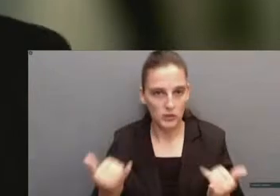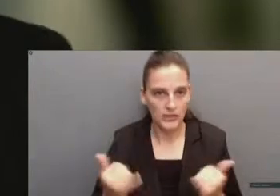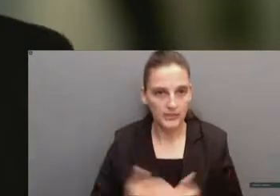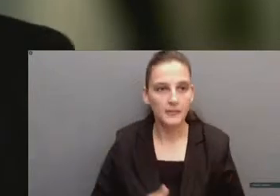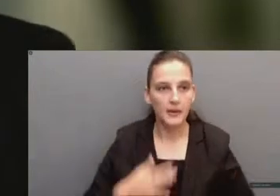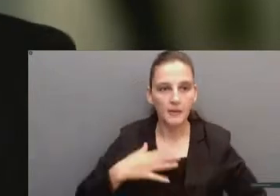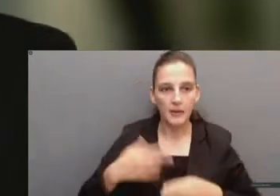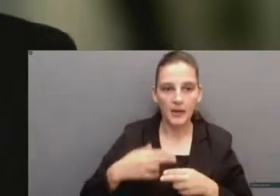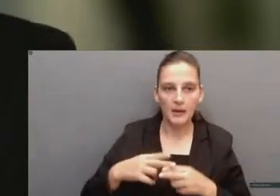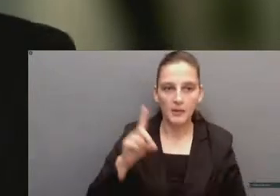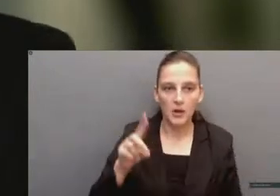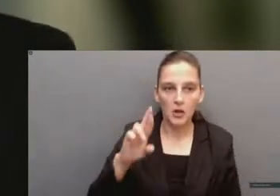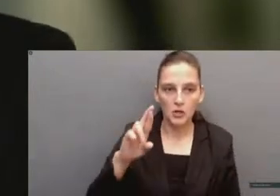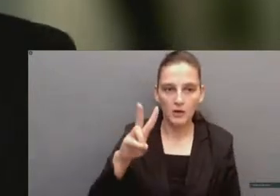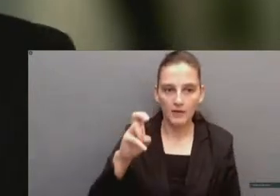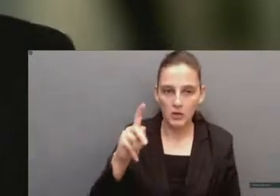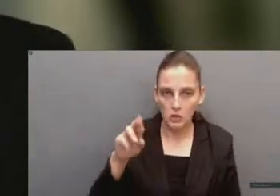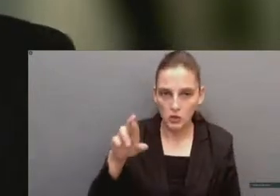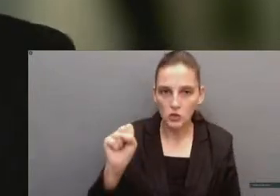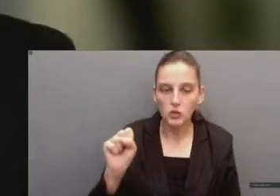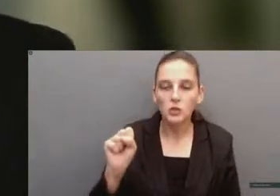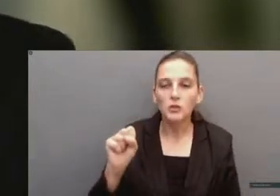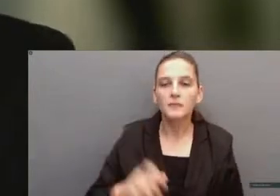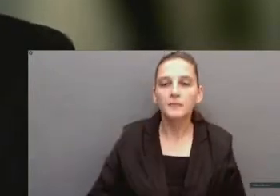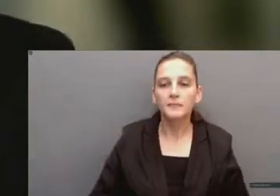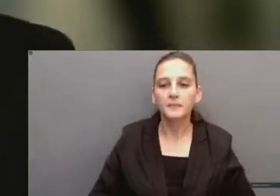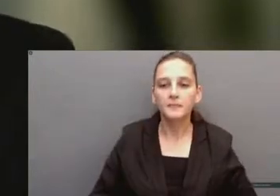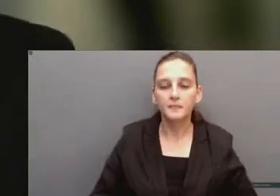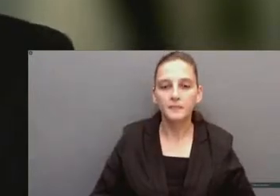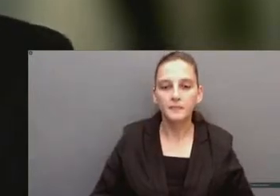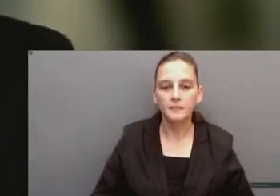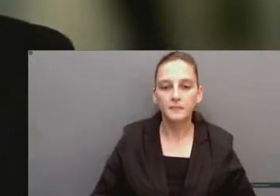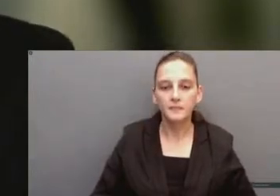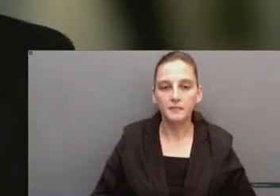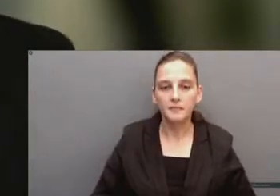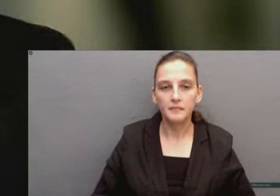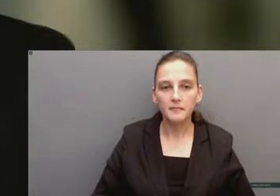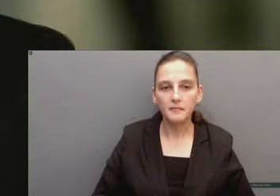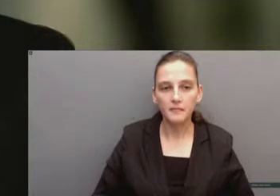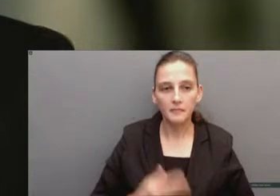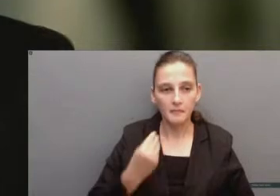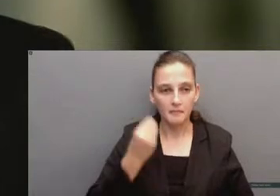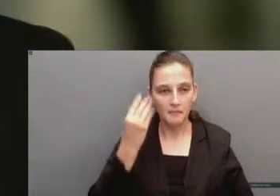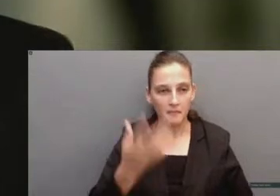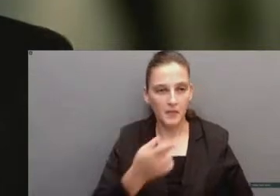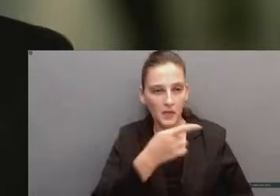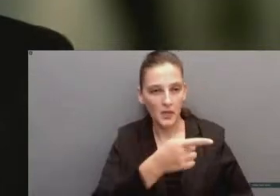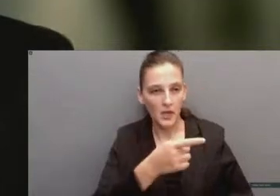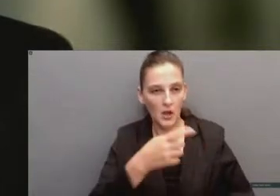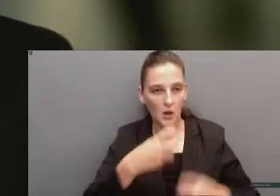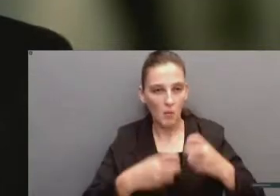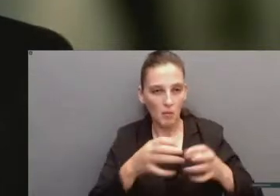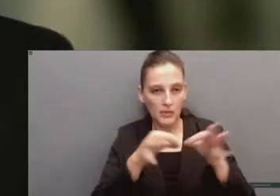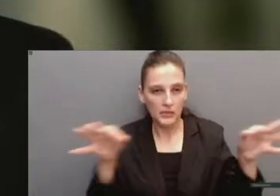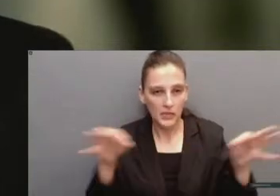Dr. Homer Venners, and I just wanted to briefly point out that the problem statement and recommendation about